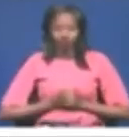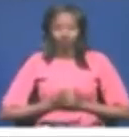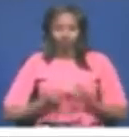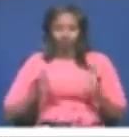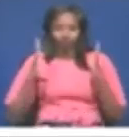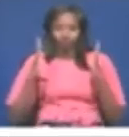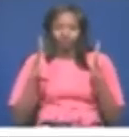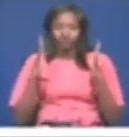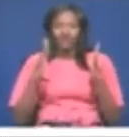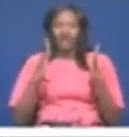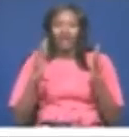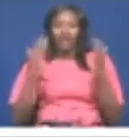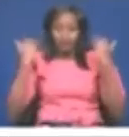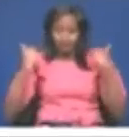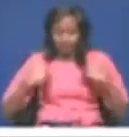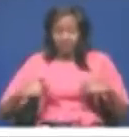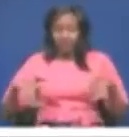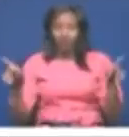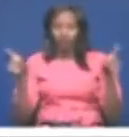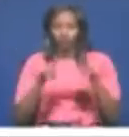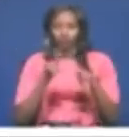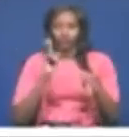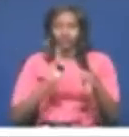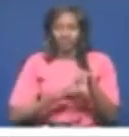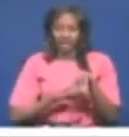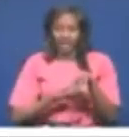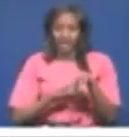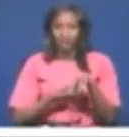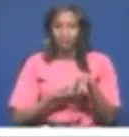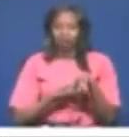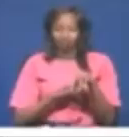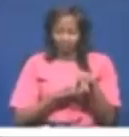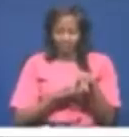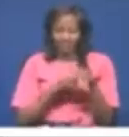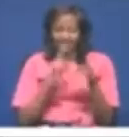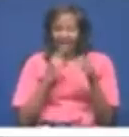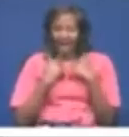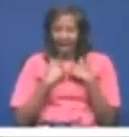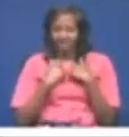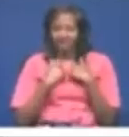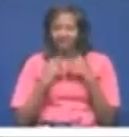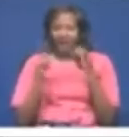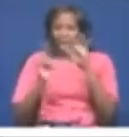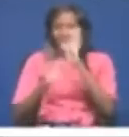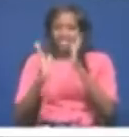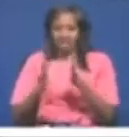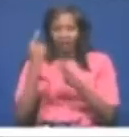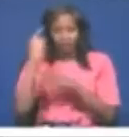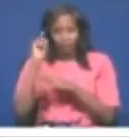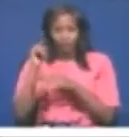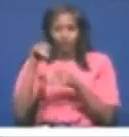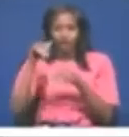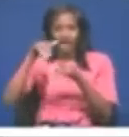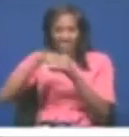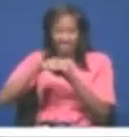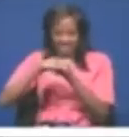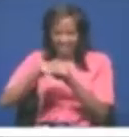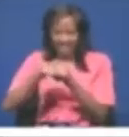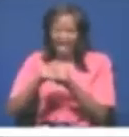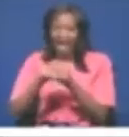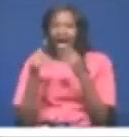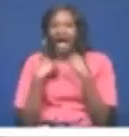I will be shortly, once we form government and we have a Minister for Interior and a PS, I will be convening regional